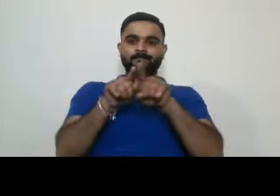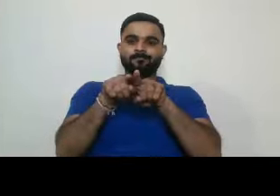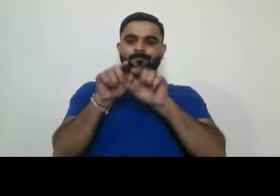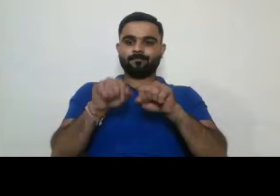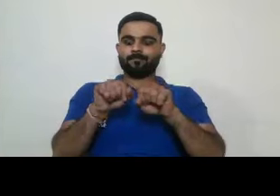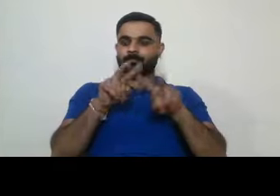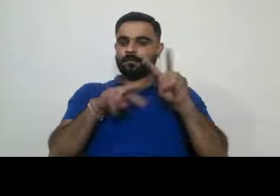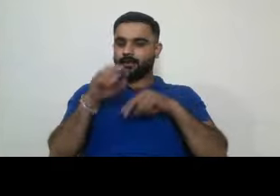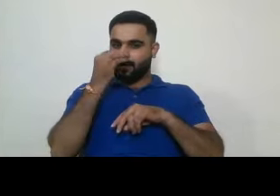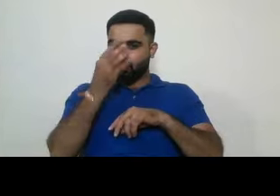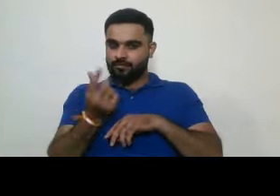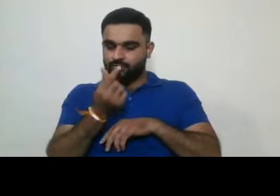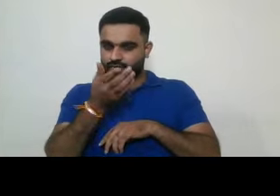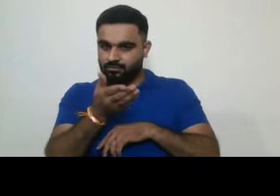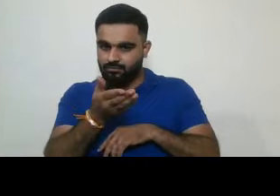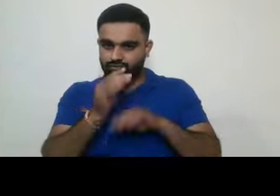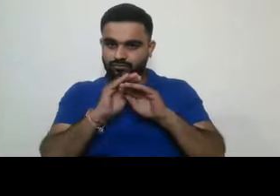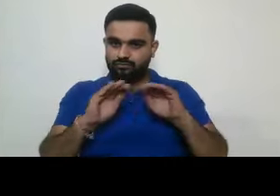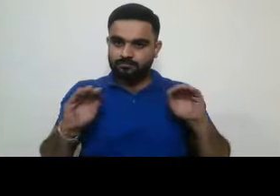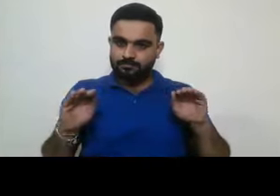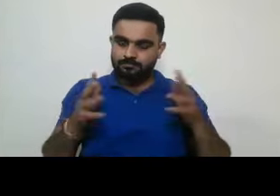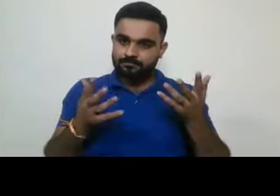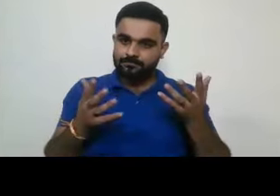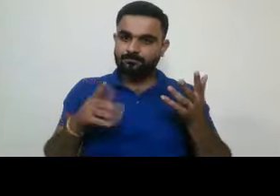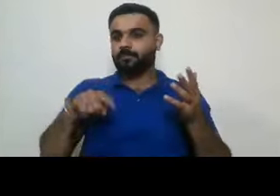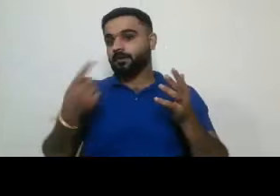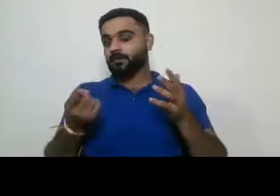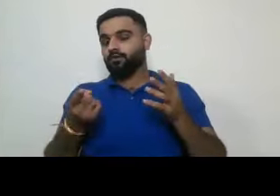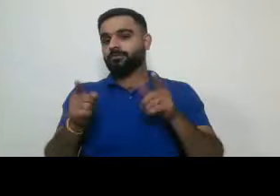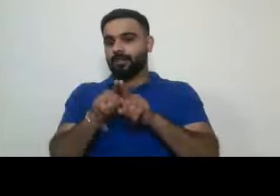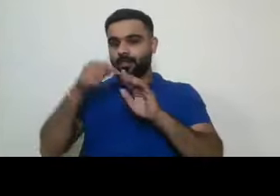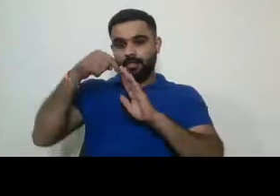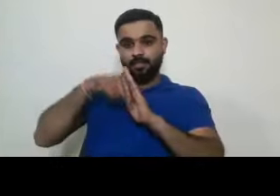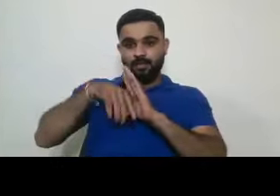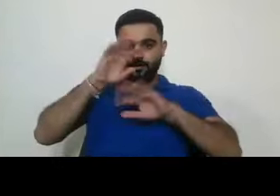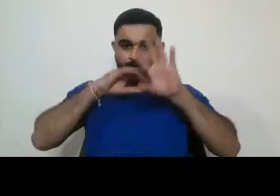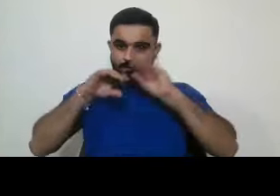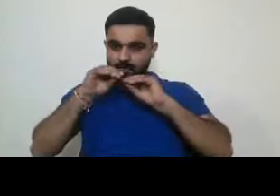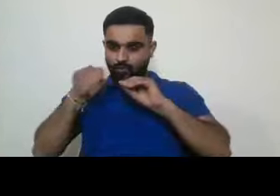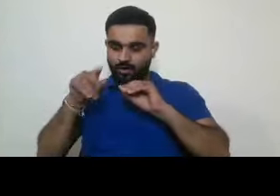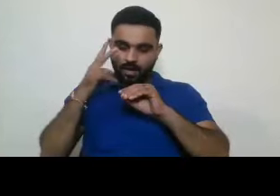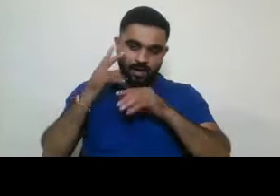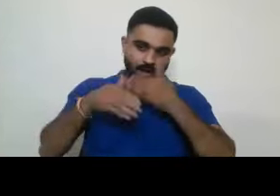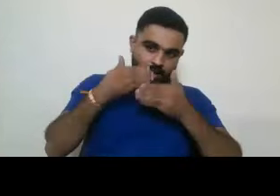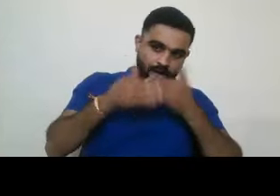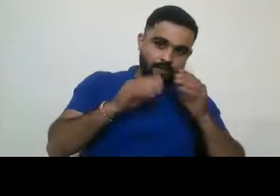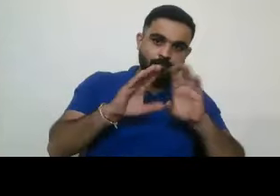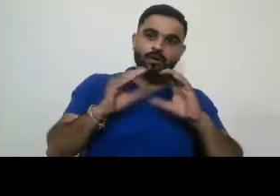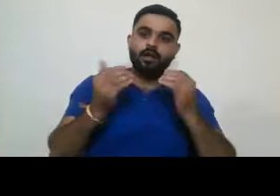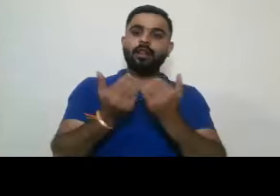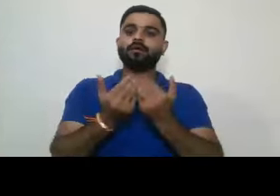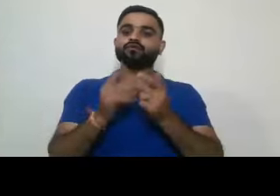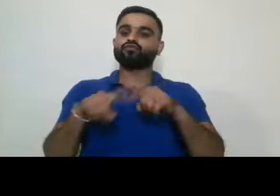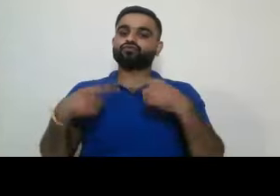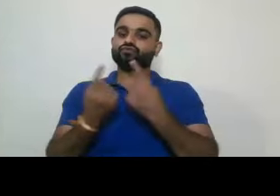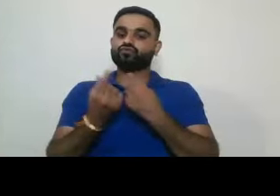it easy to use by the children? Or is there's a steep learning curve and you need to take training for the classes to be